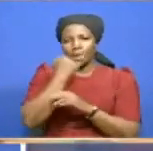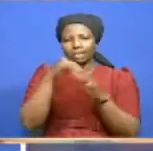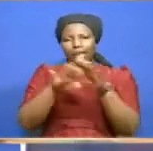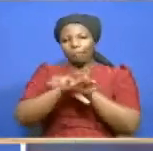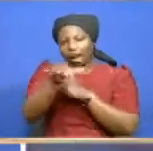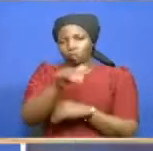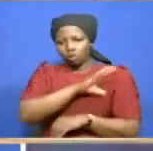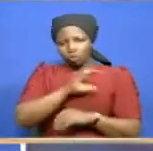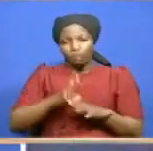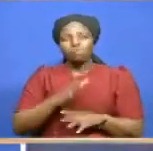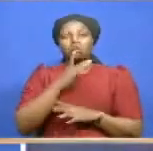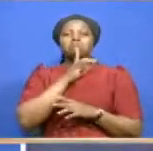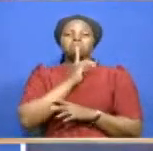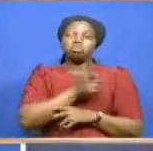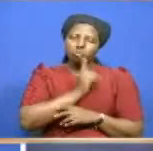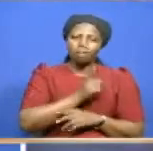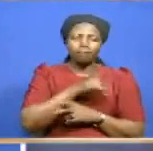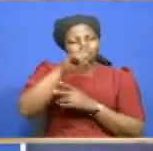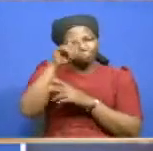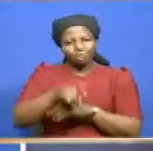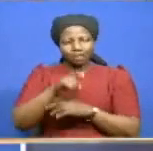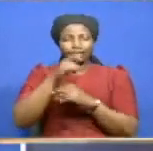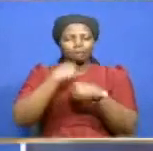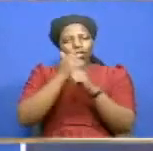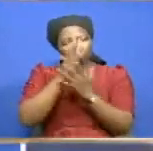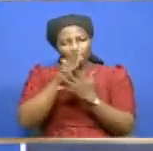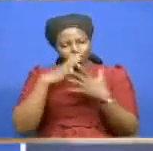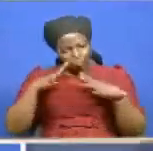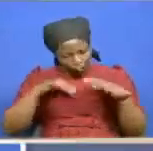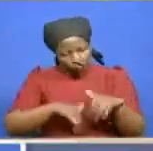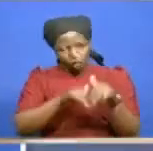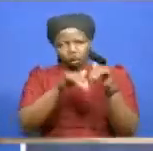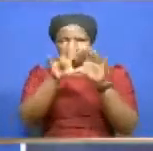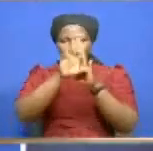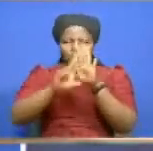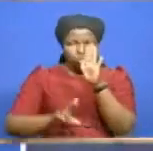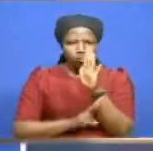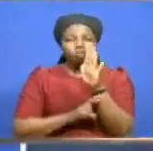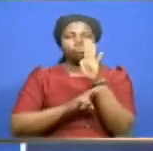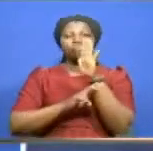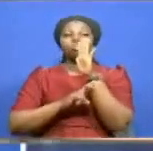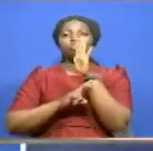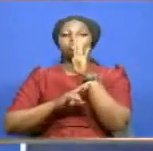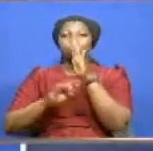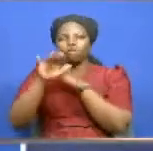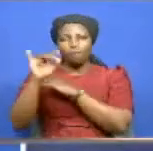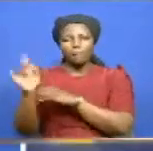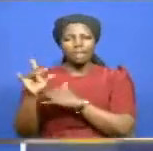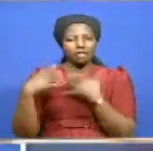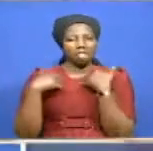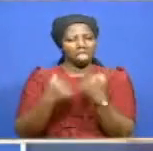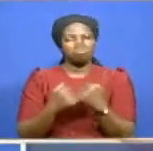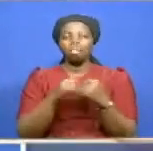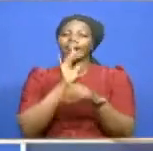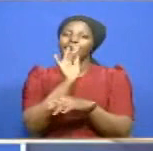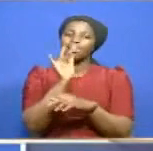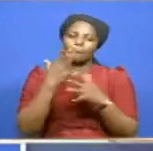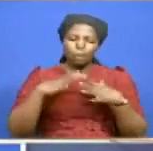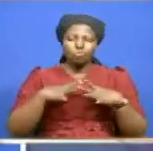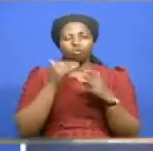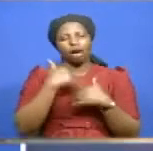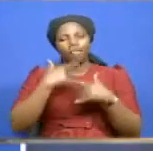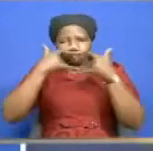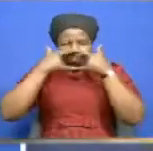warned they will not relent in enforcing the Ministry of Health guidelines on COVID-19, adding residents to wear face masks, ensure social